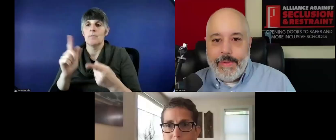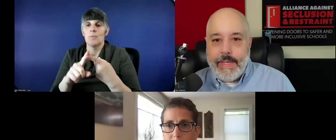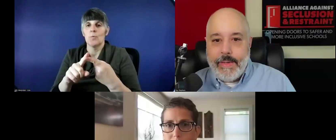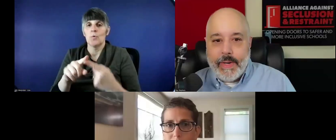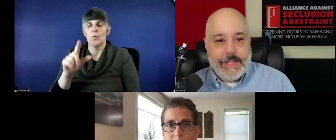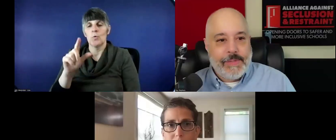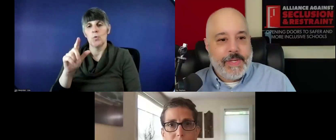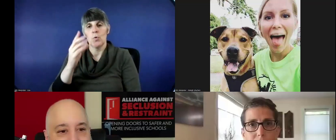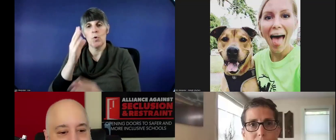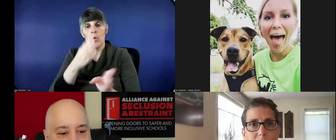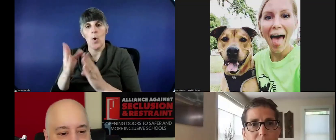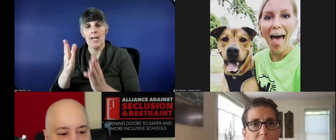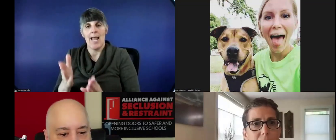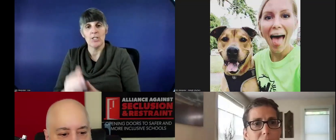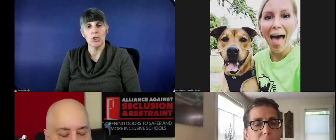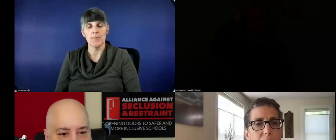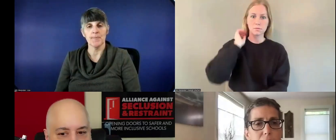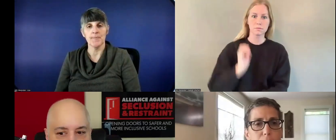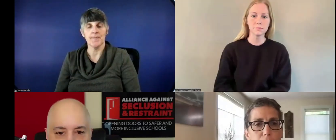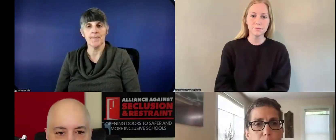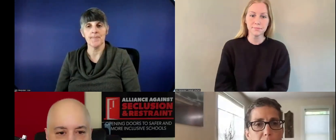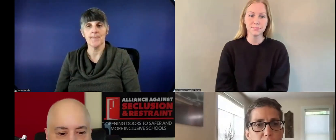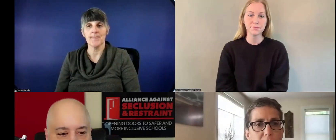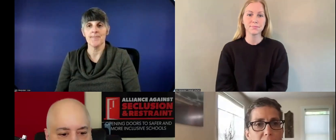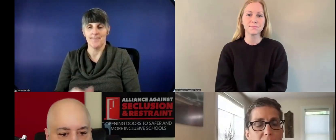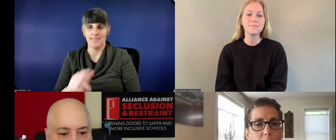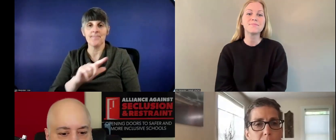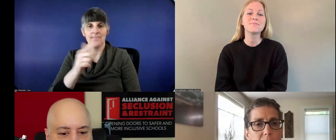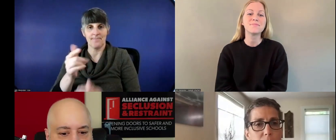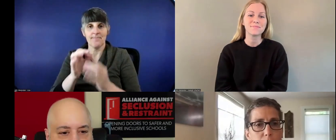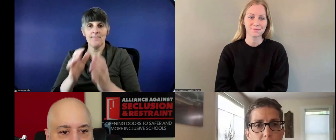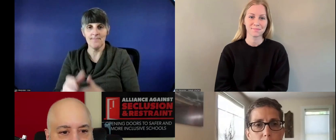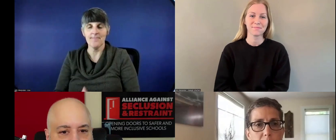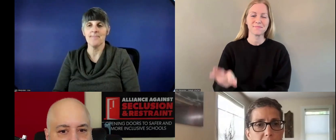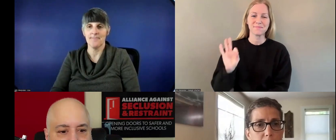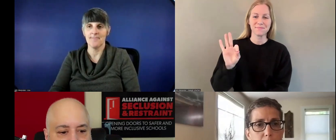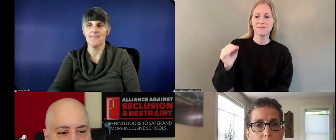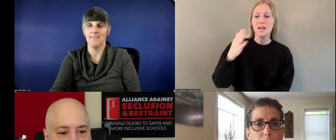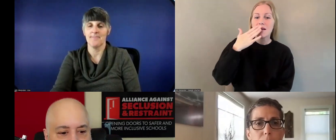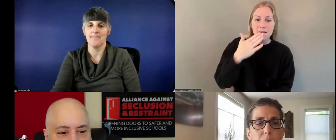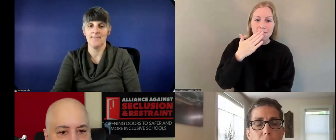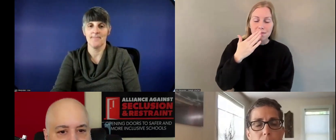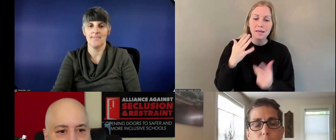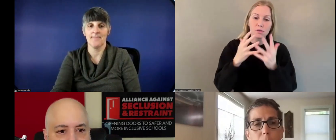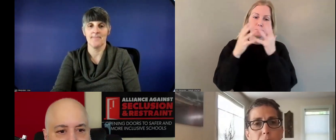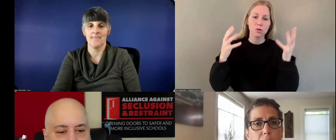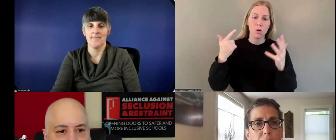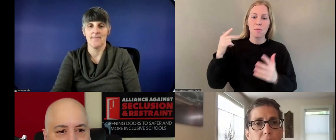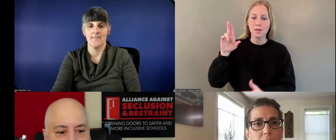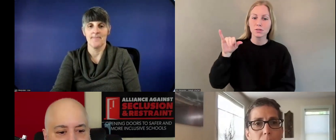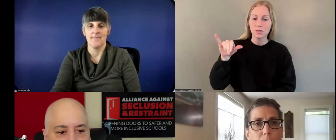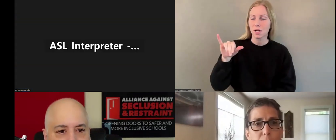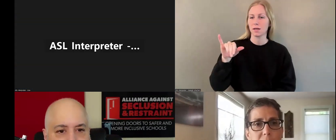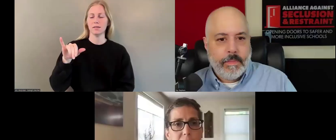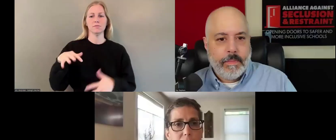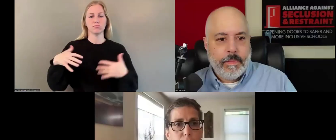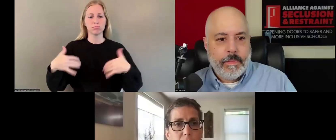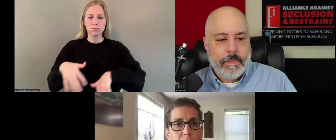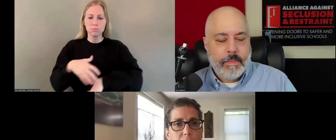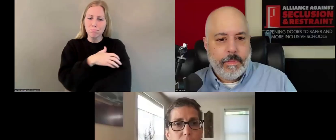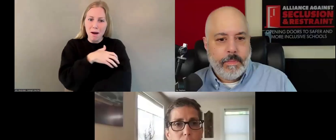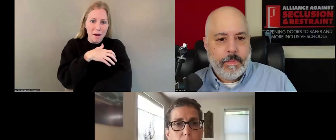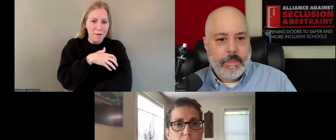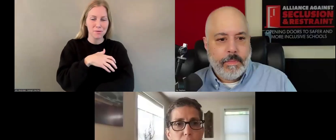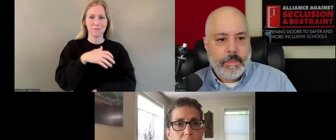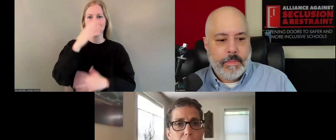to the organizers here. Thank you so much, Guy. That was an incredibly powerful and informative